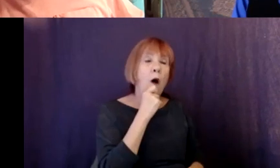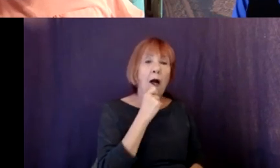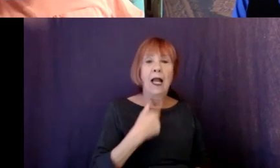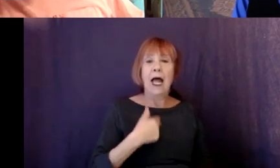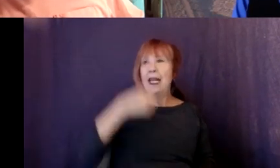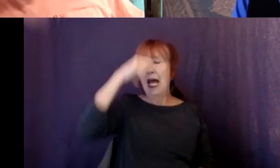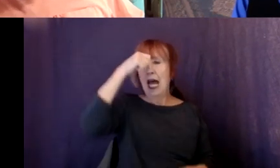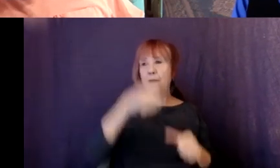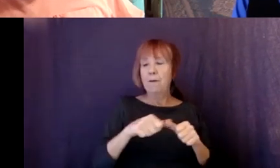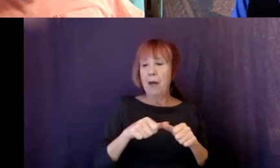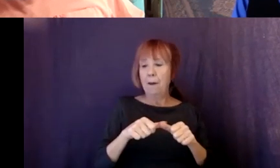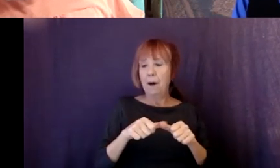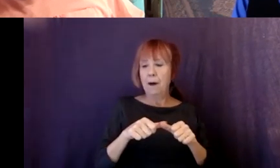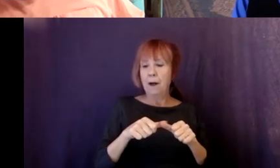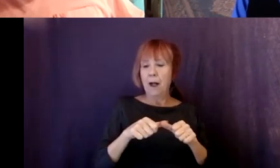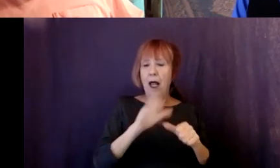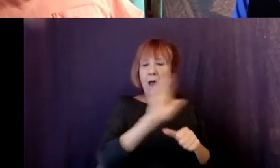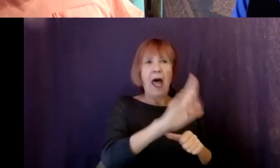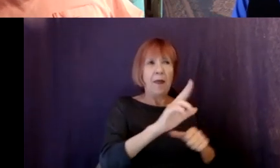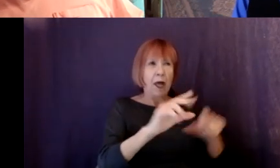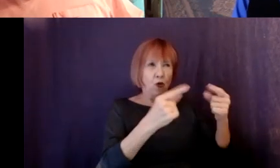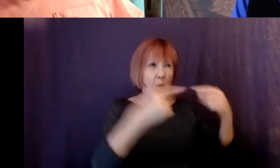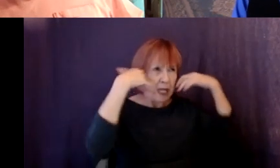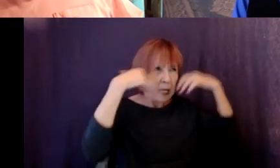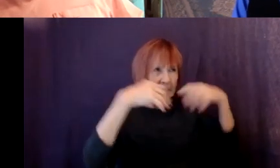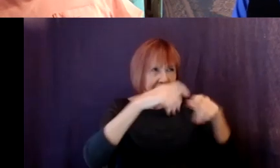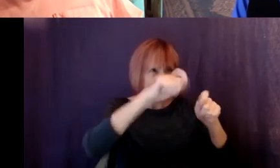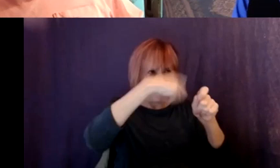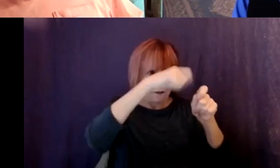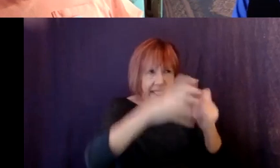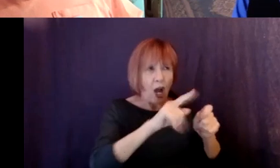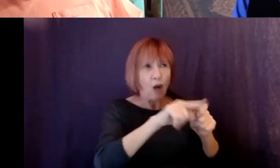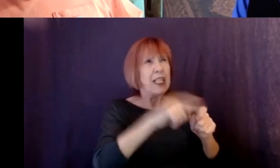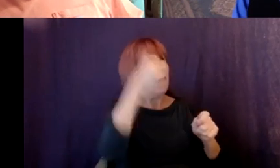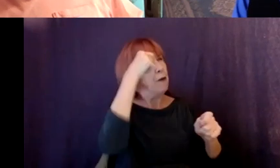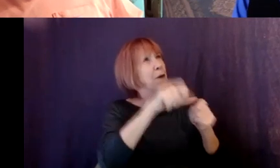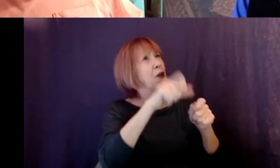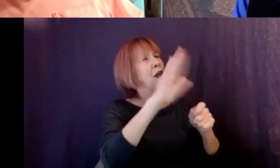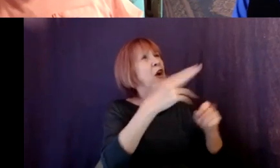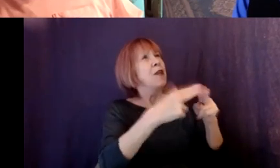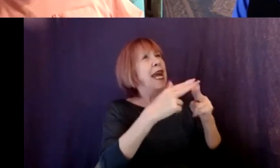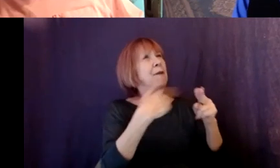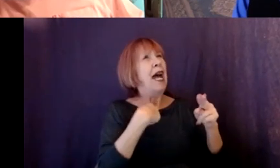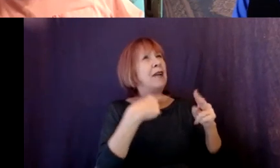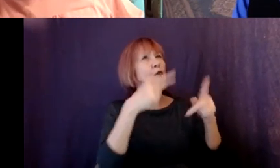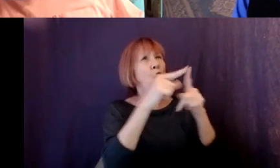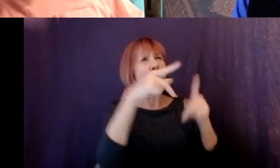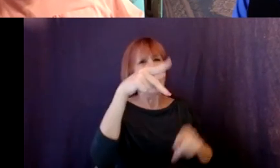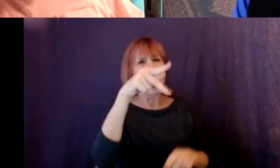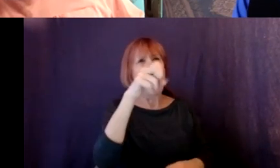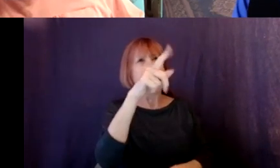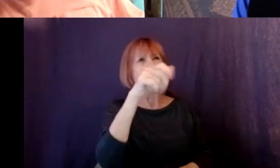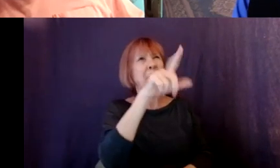people was involved in their name, and that there had been some kind of video they had made that was on Manhattan cable back